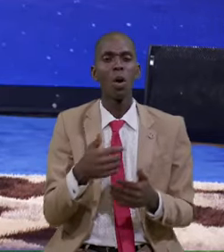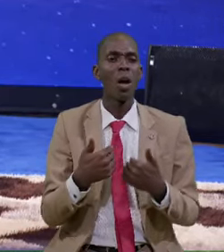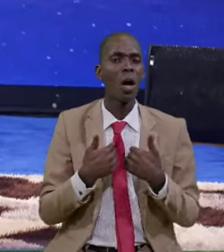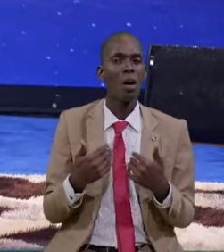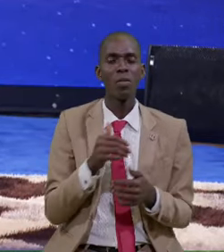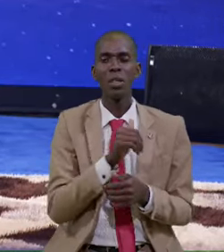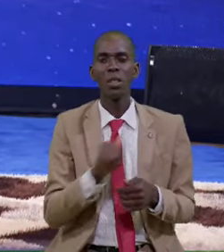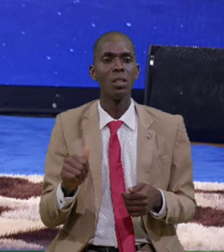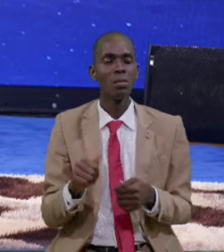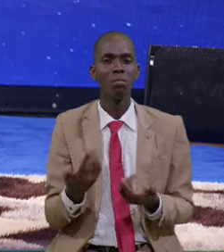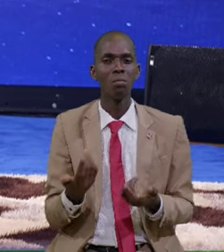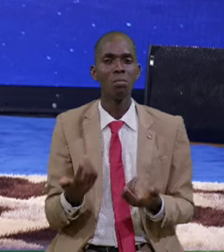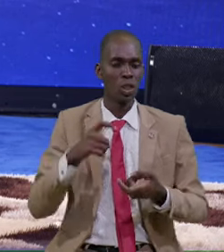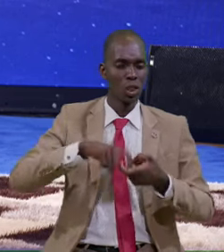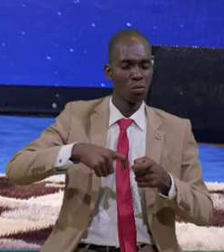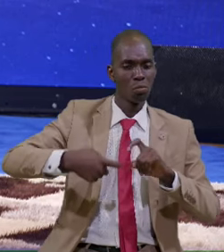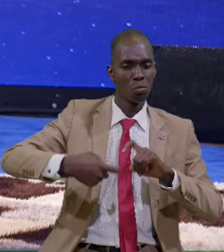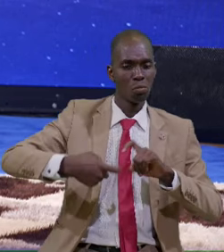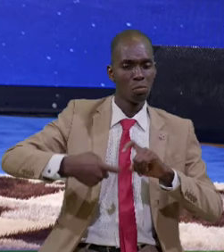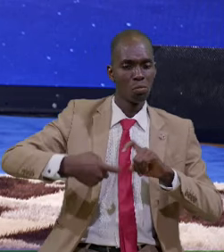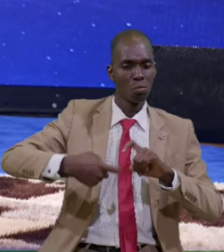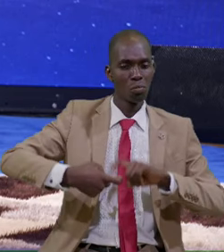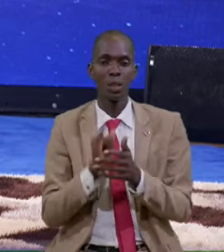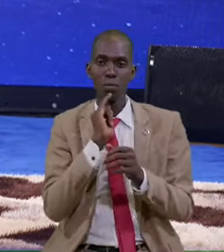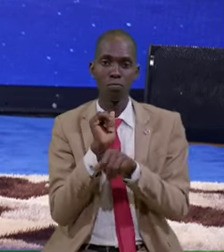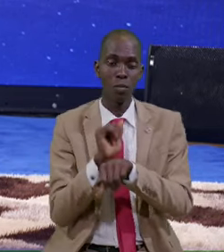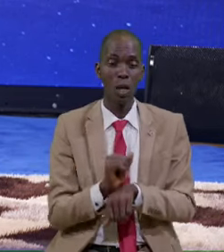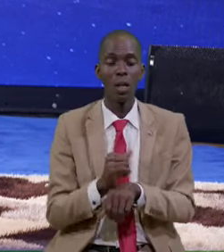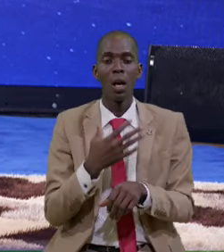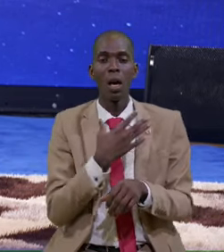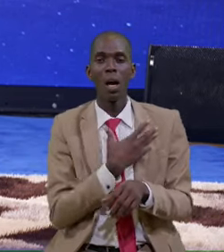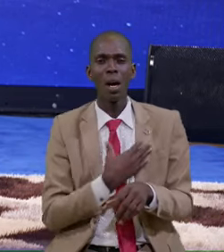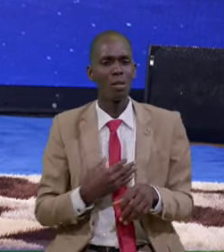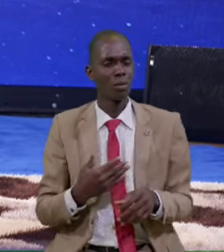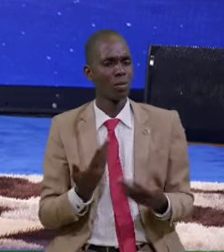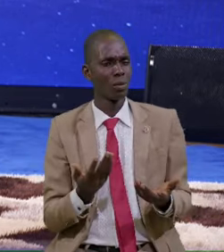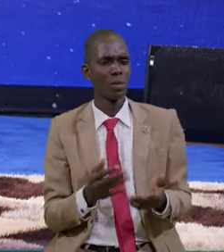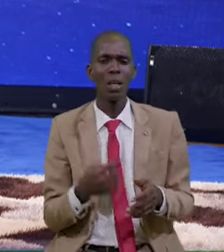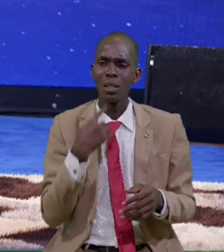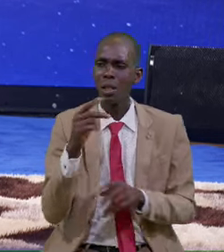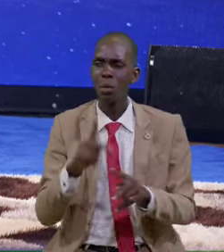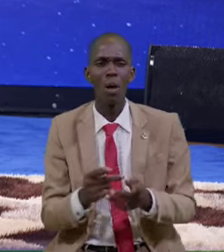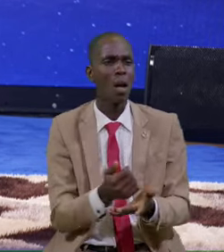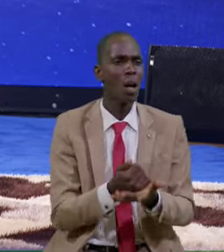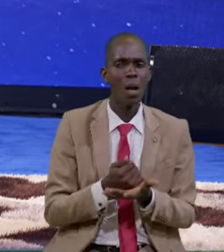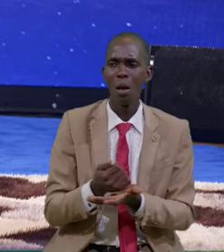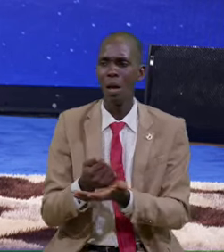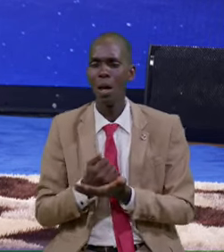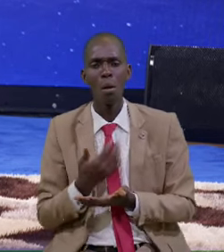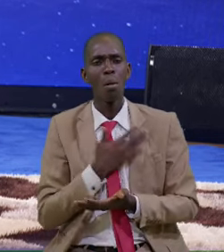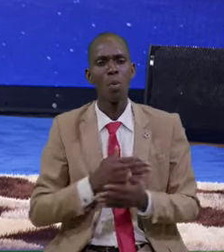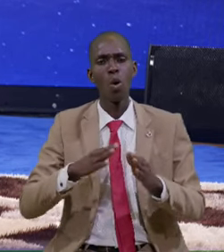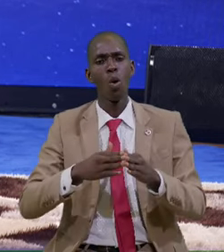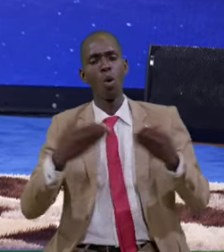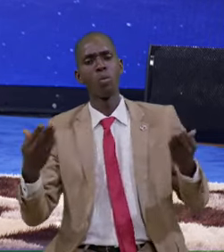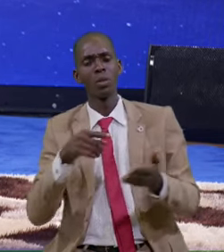chain binding something, and then there's a padlock, and you say, help us, help us, open this padlock.